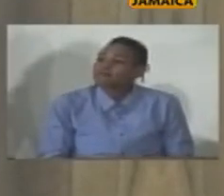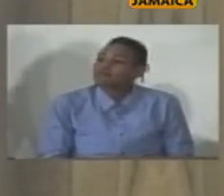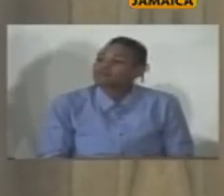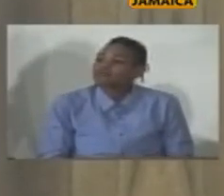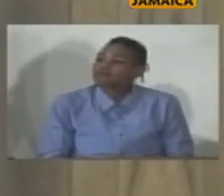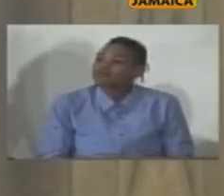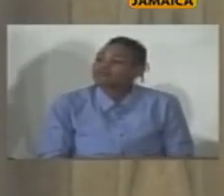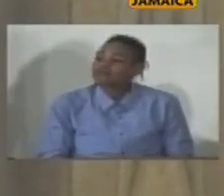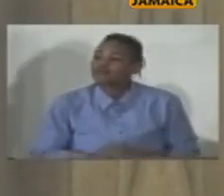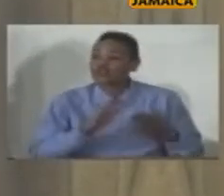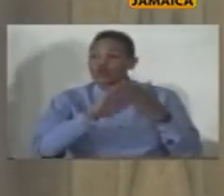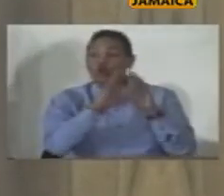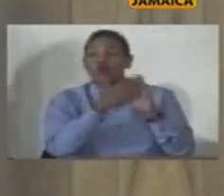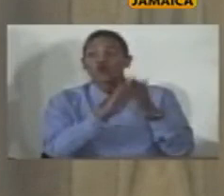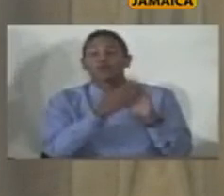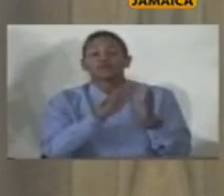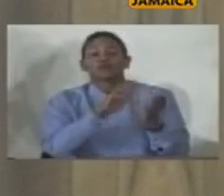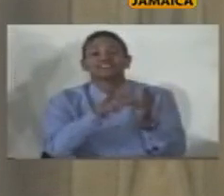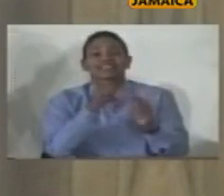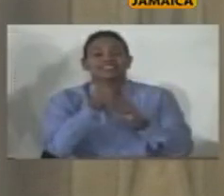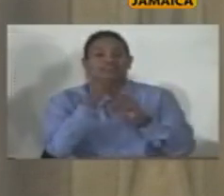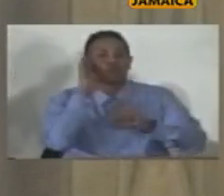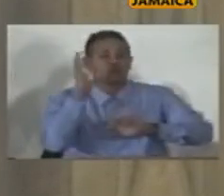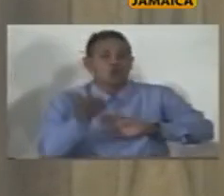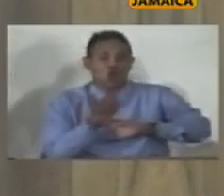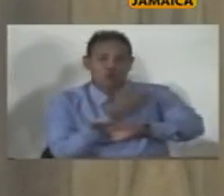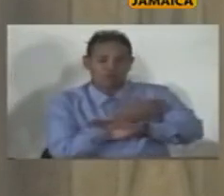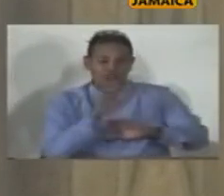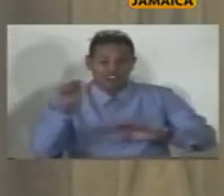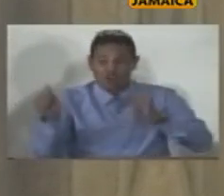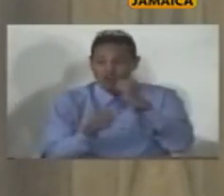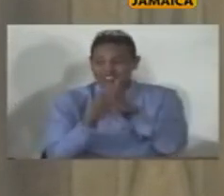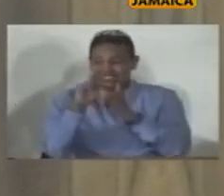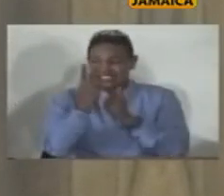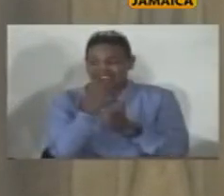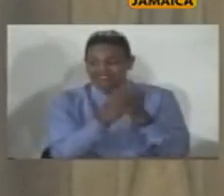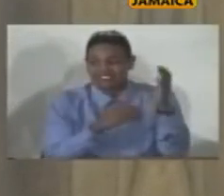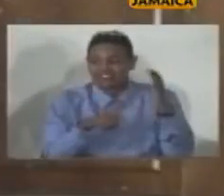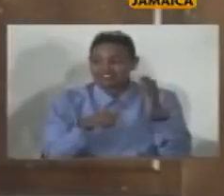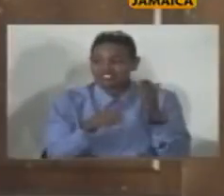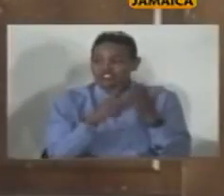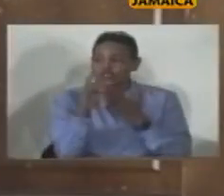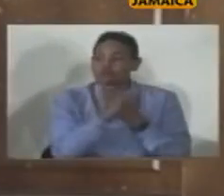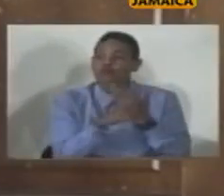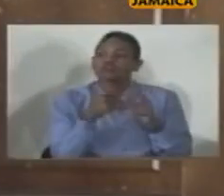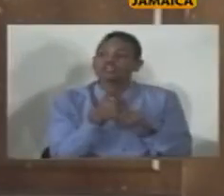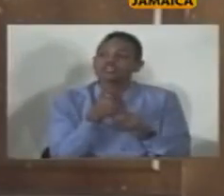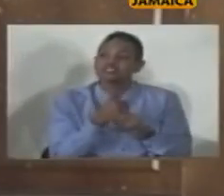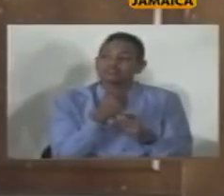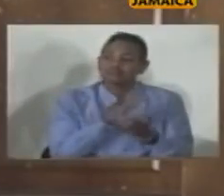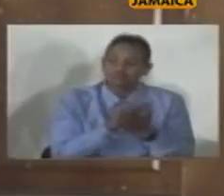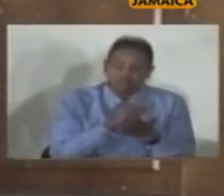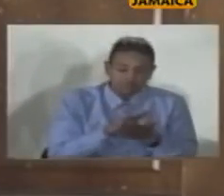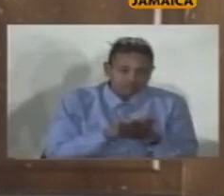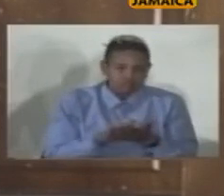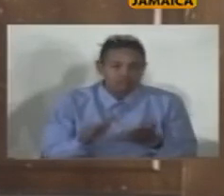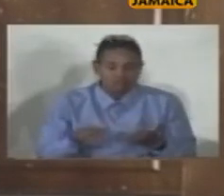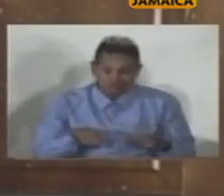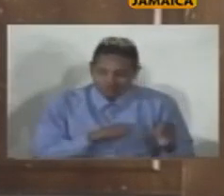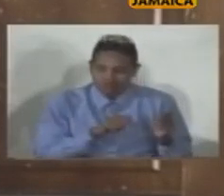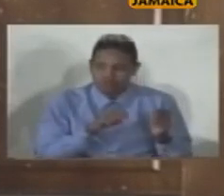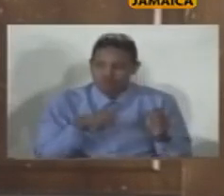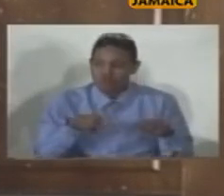The community center will be upgraded under the second phase of this project. Drainage and road works valued